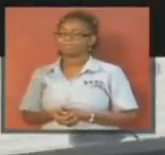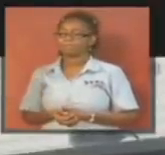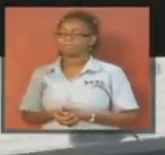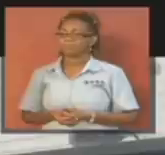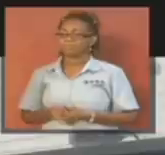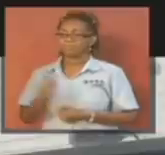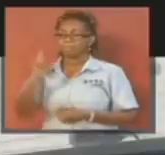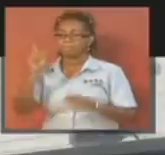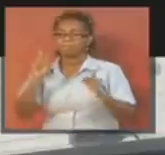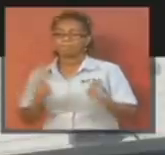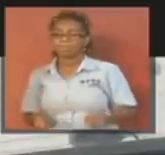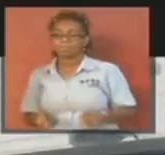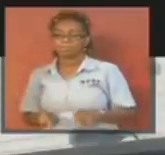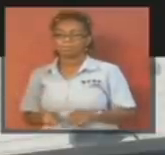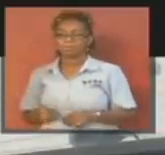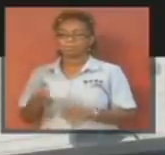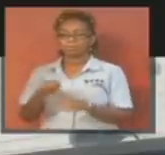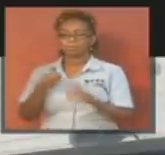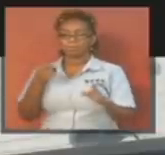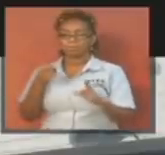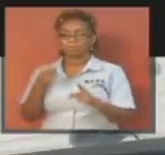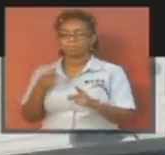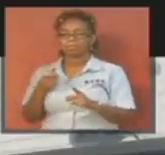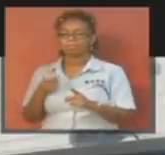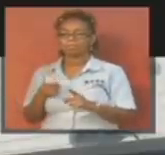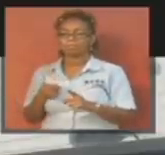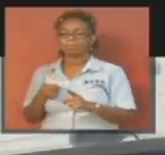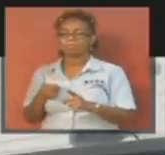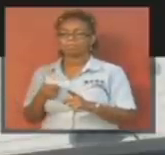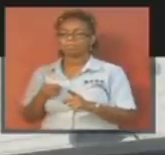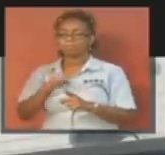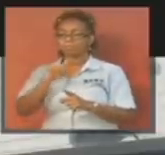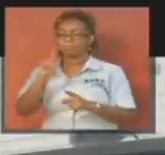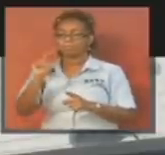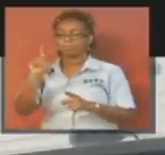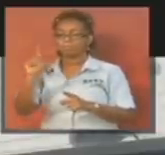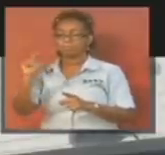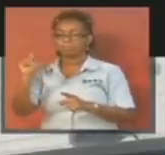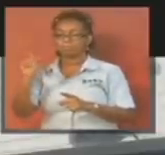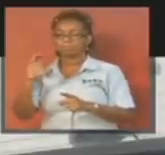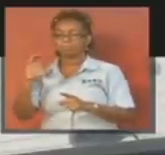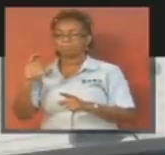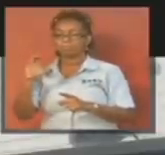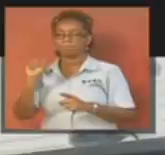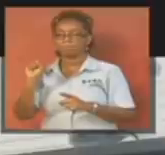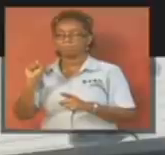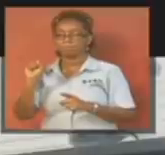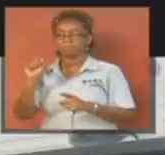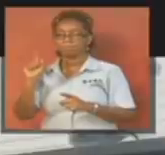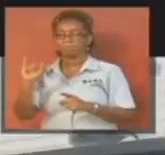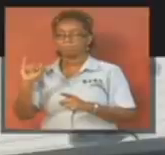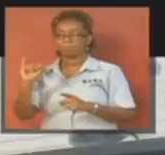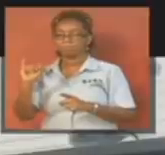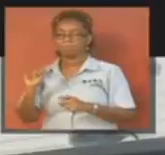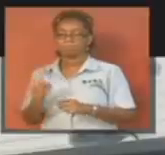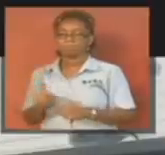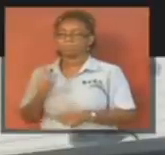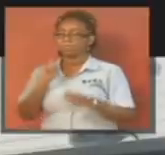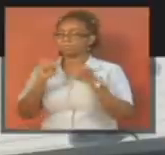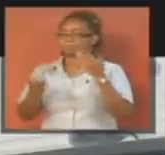and Tobago Coalition of Services Industries, that's the TTCSI, spoke with me, and there were some